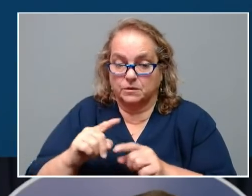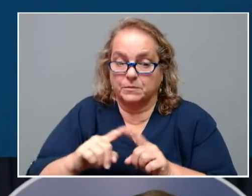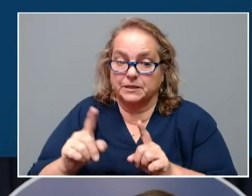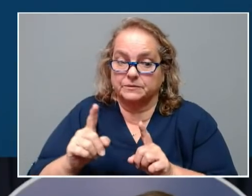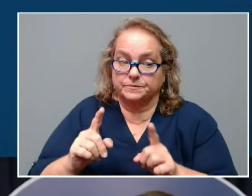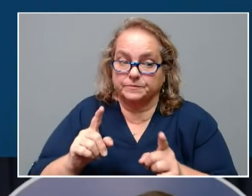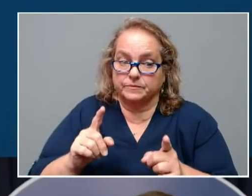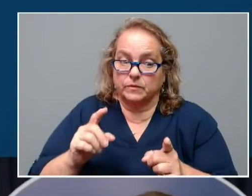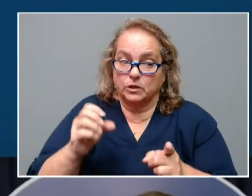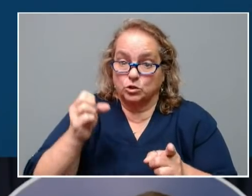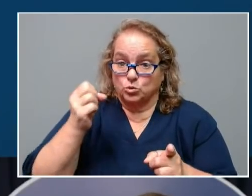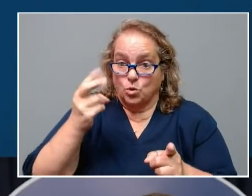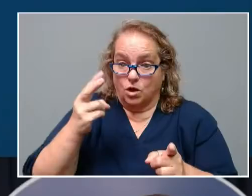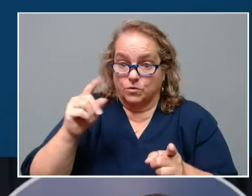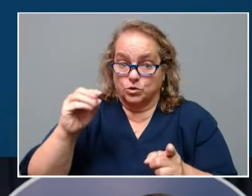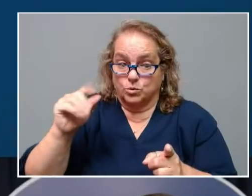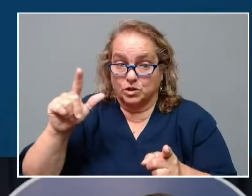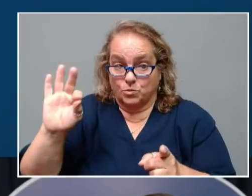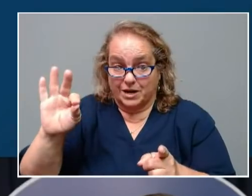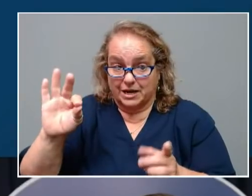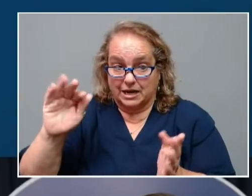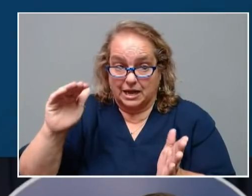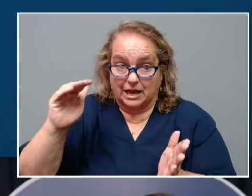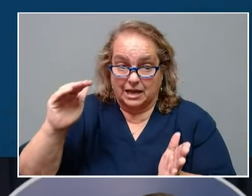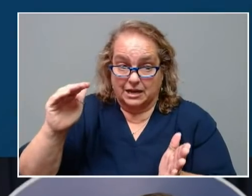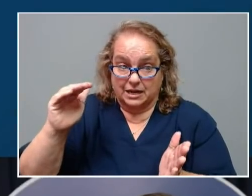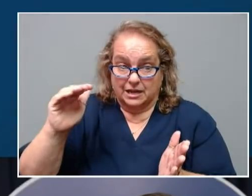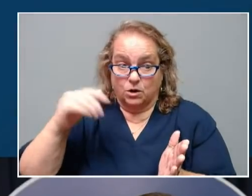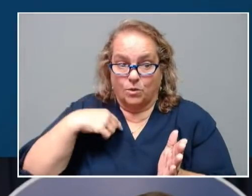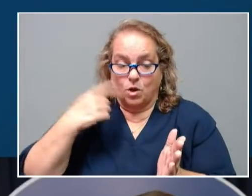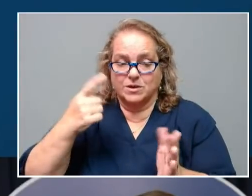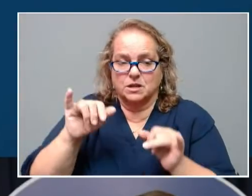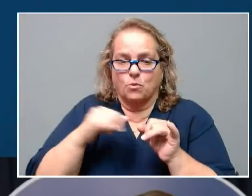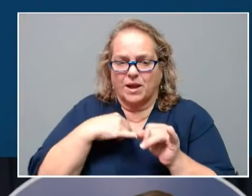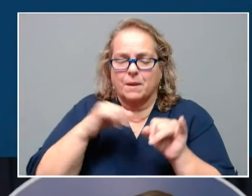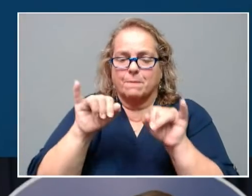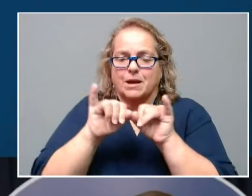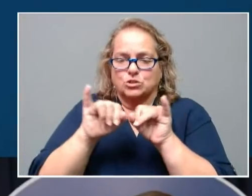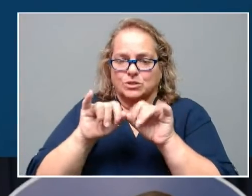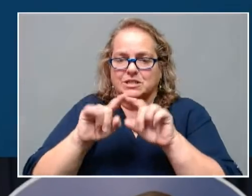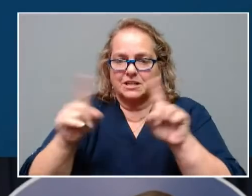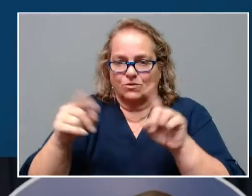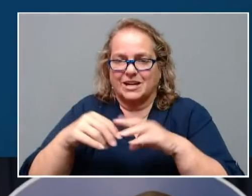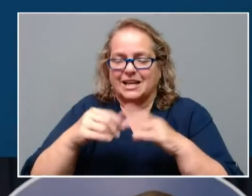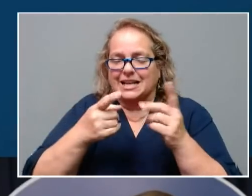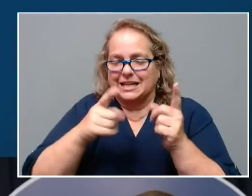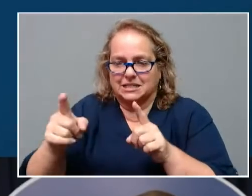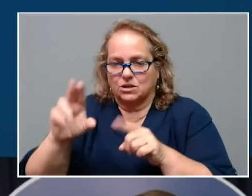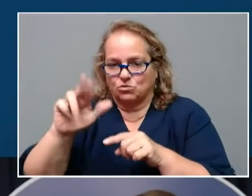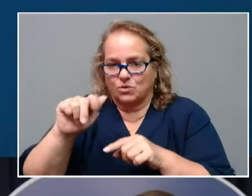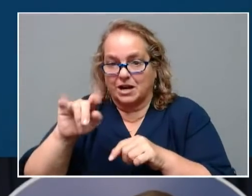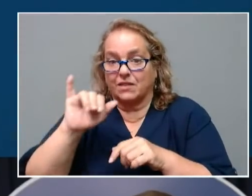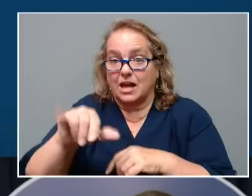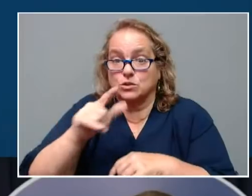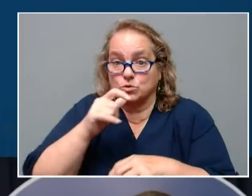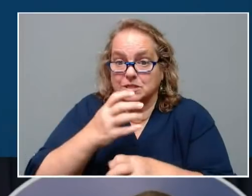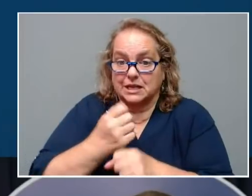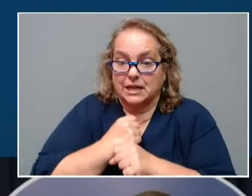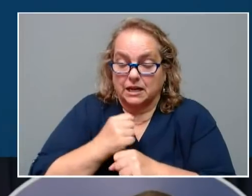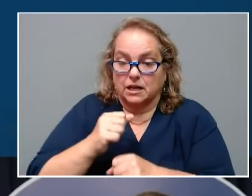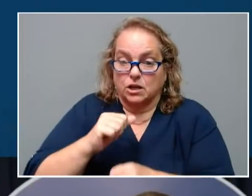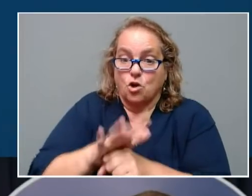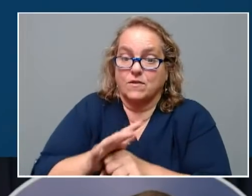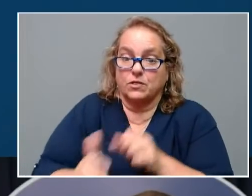to 29, and I know we measure them differently in the incident rates, that's who's getting COVID the very most